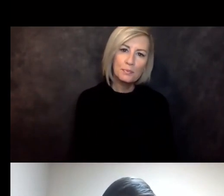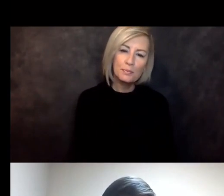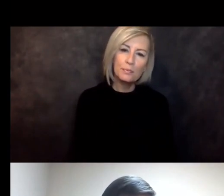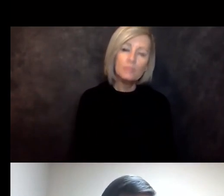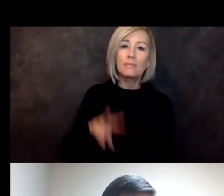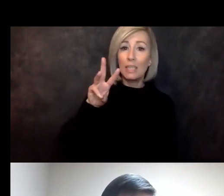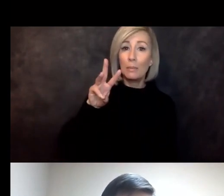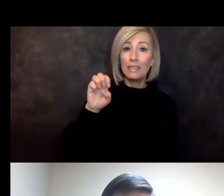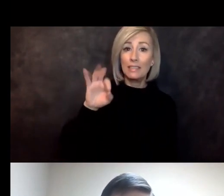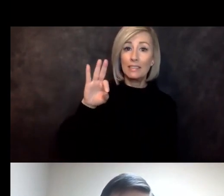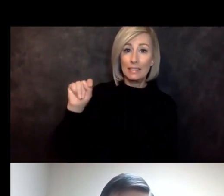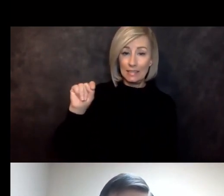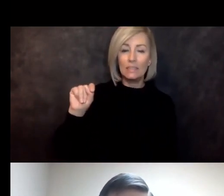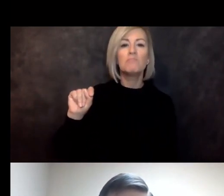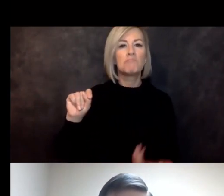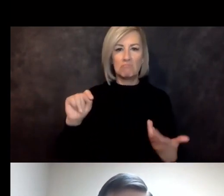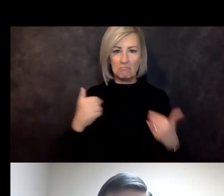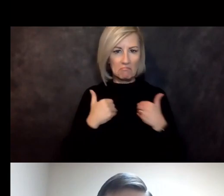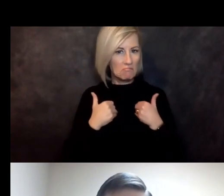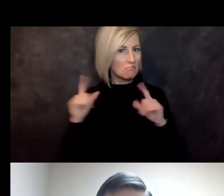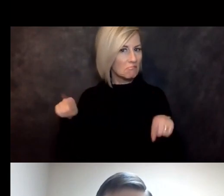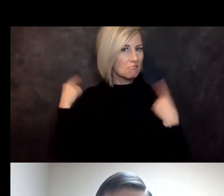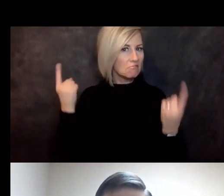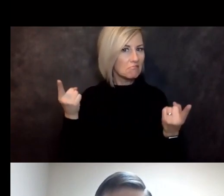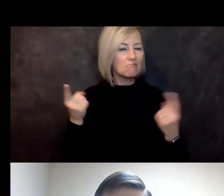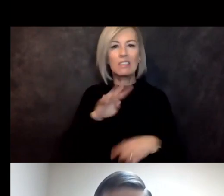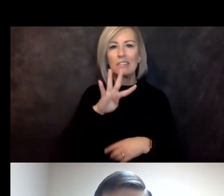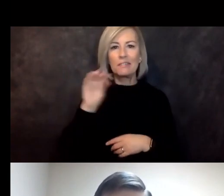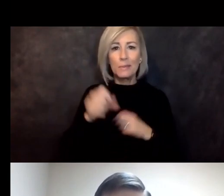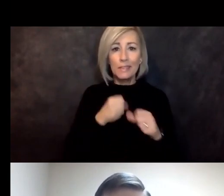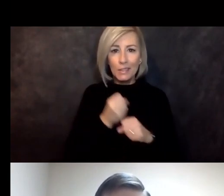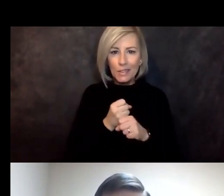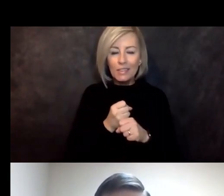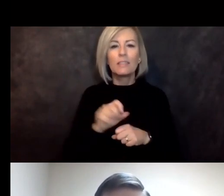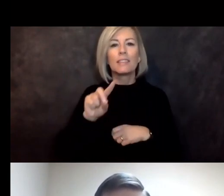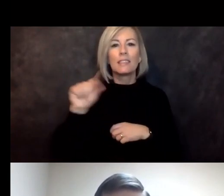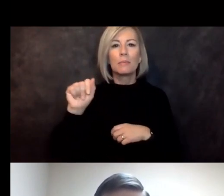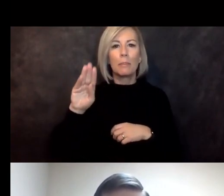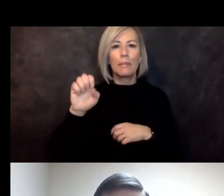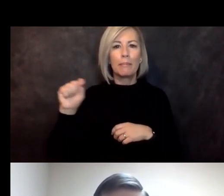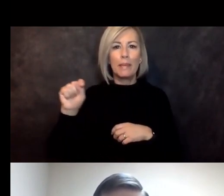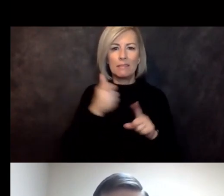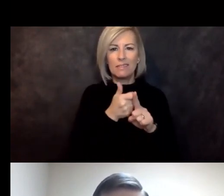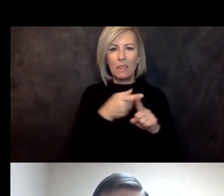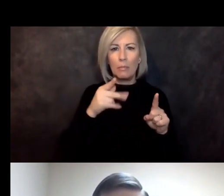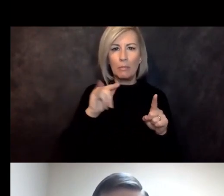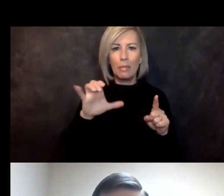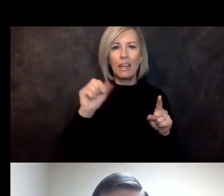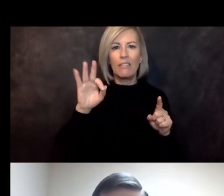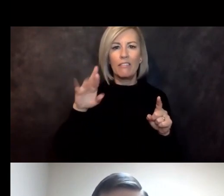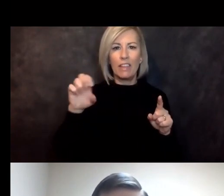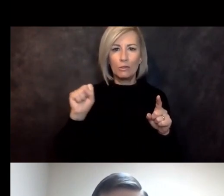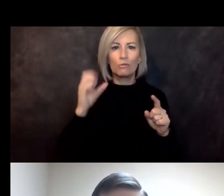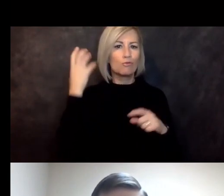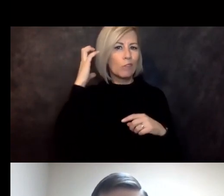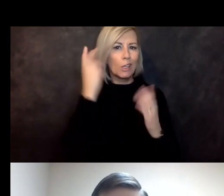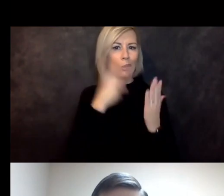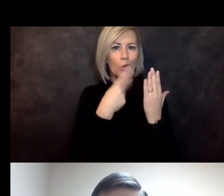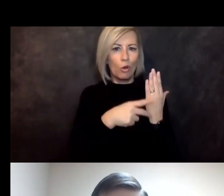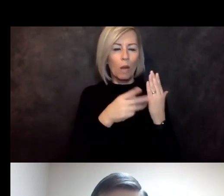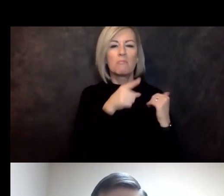WEFT has been in existence now for about 40 years. Disability Beat is a public affairs radio program at that